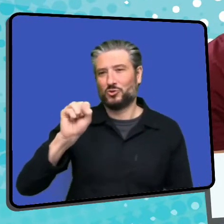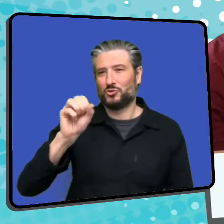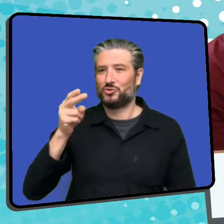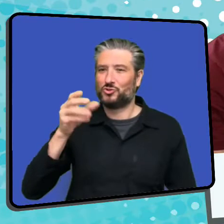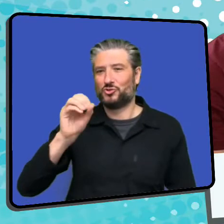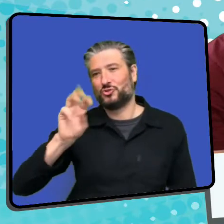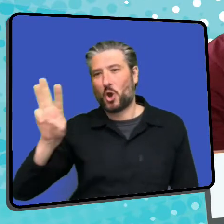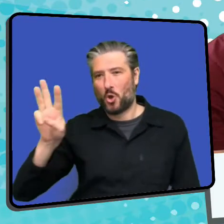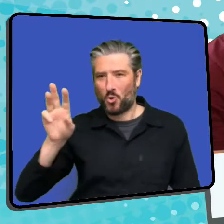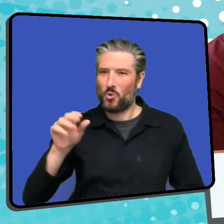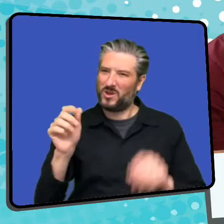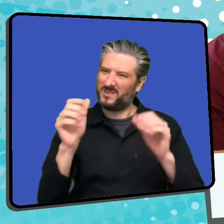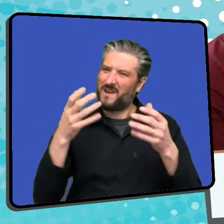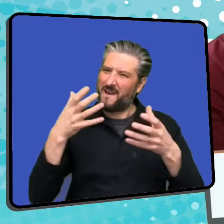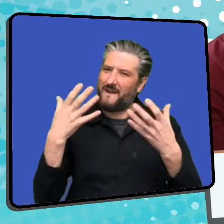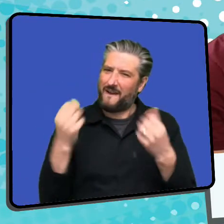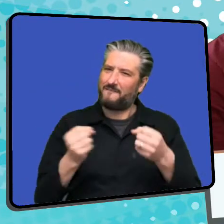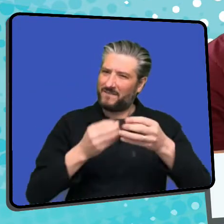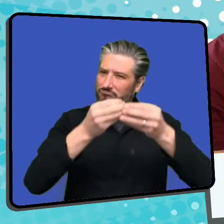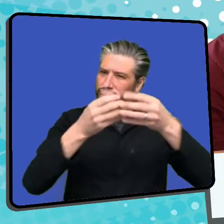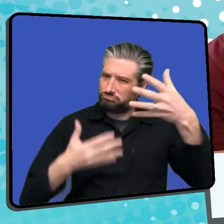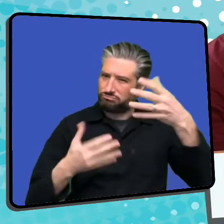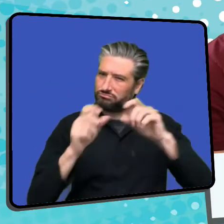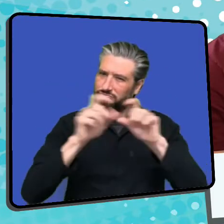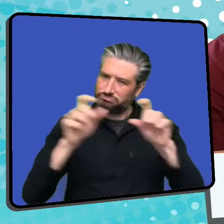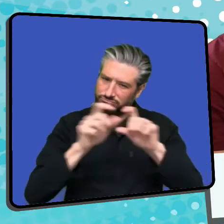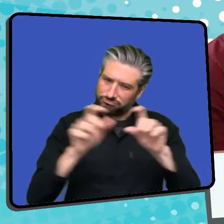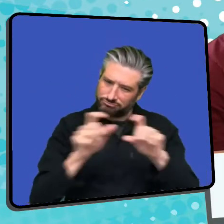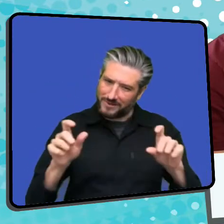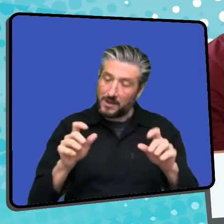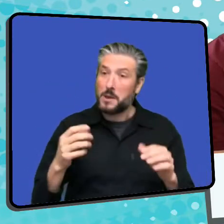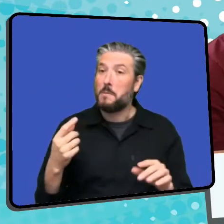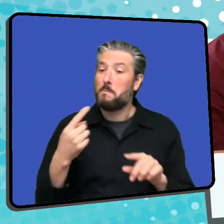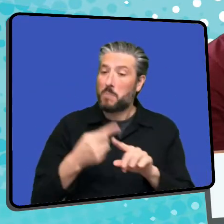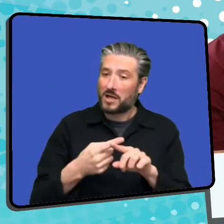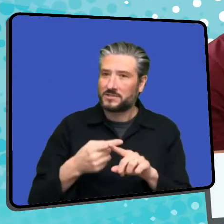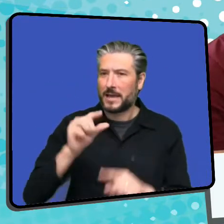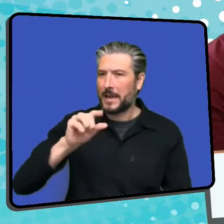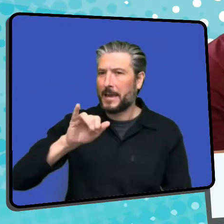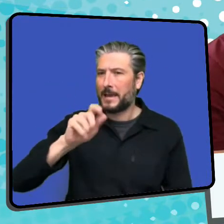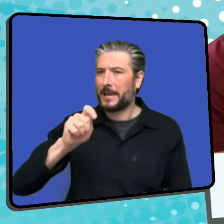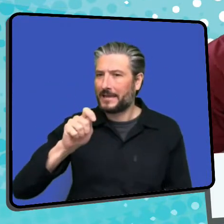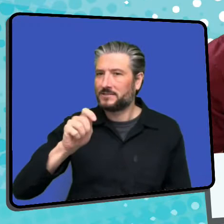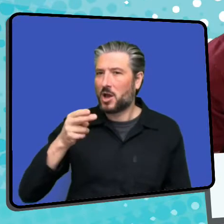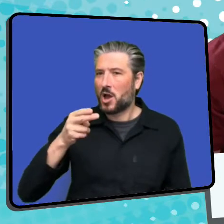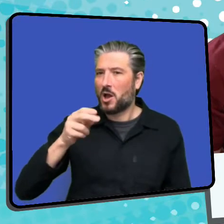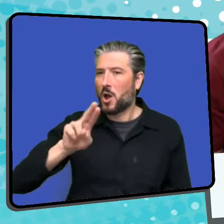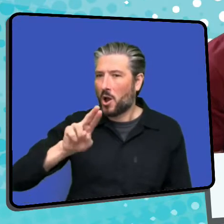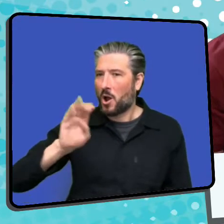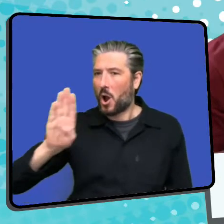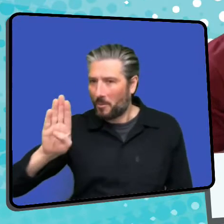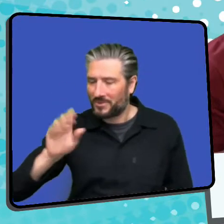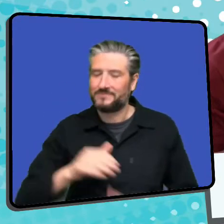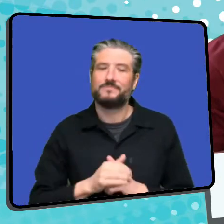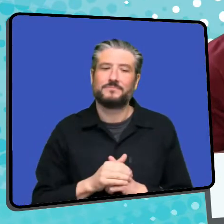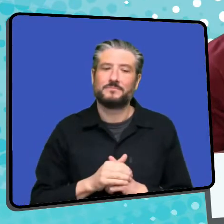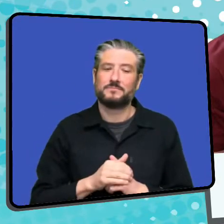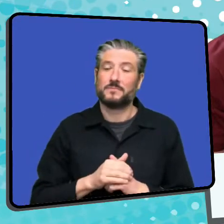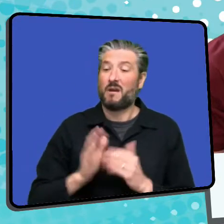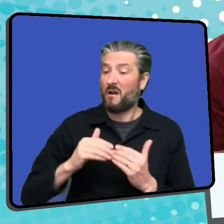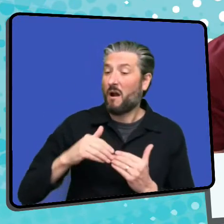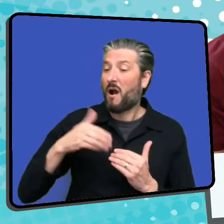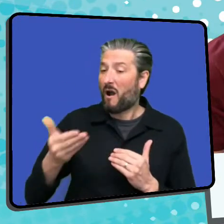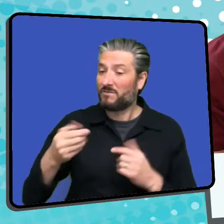And obviously, if you want to join us in the A Bit of AI-cafe afterwards, definitely head to